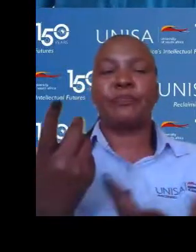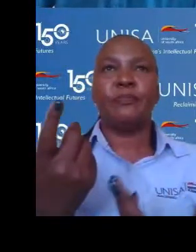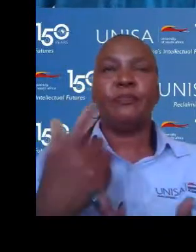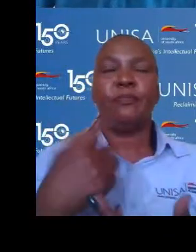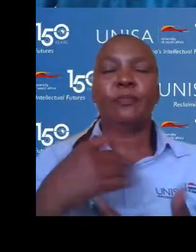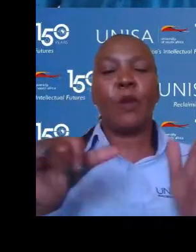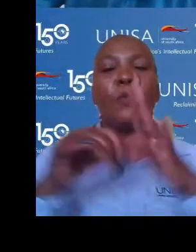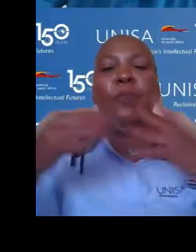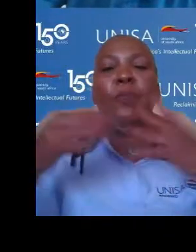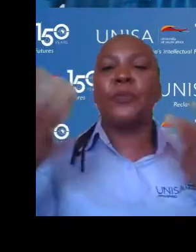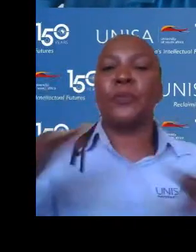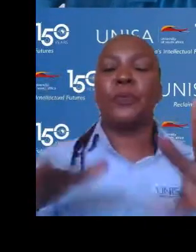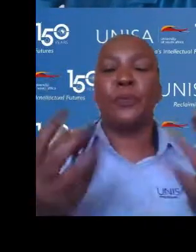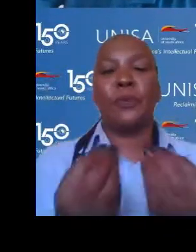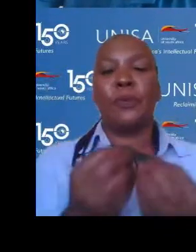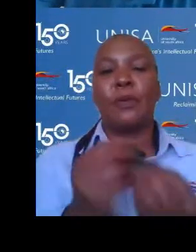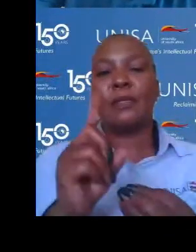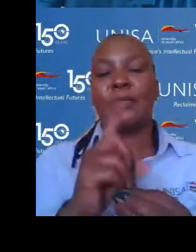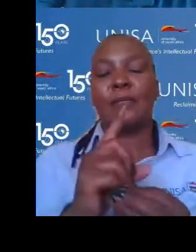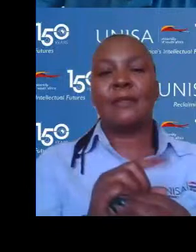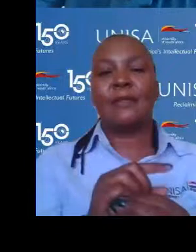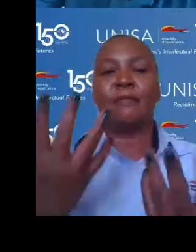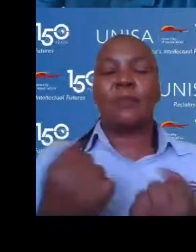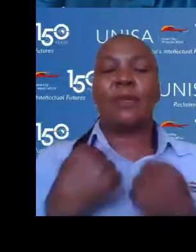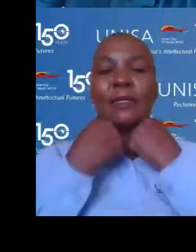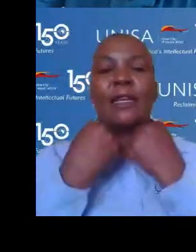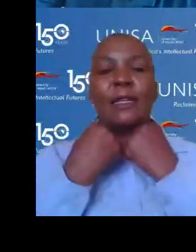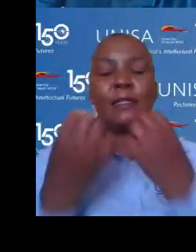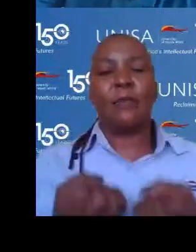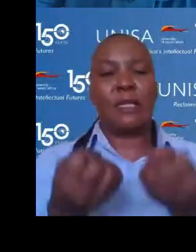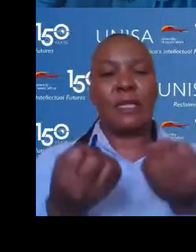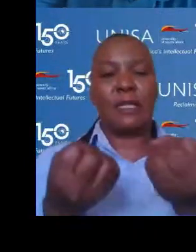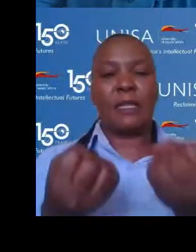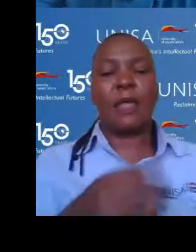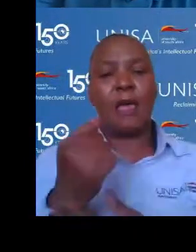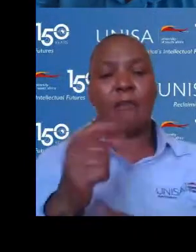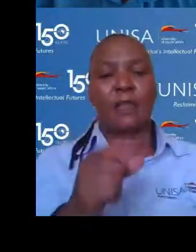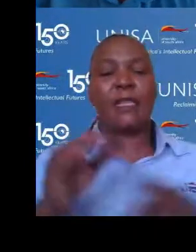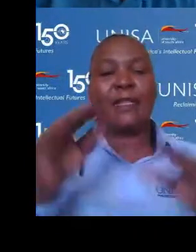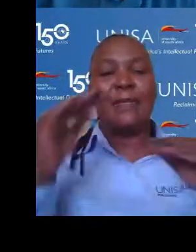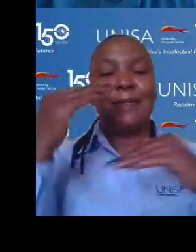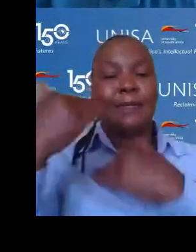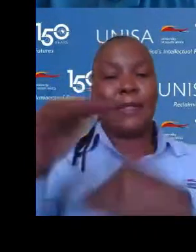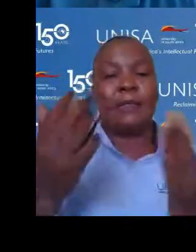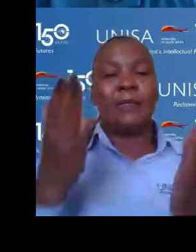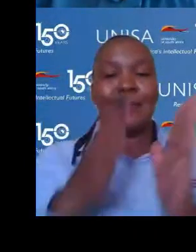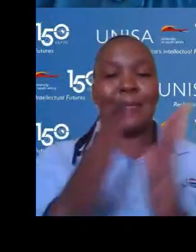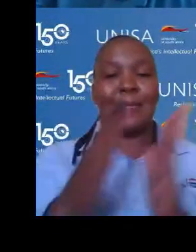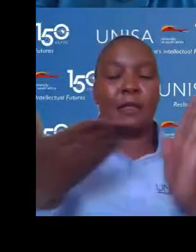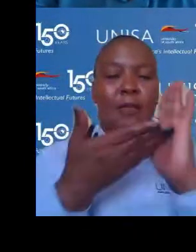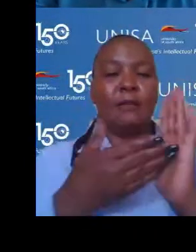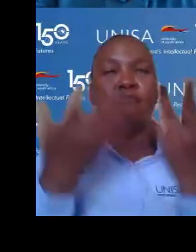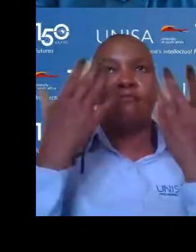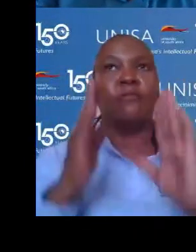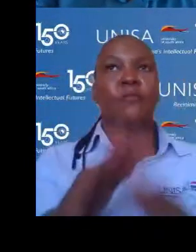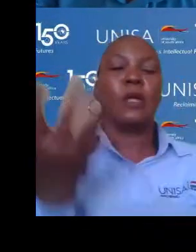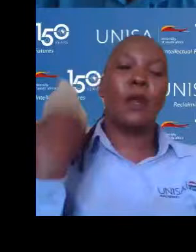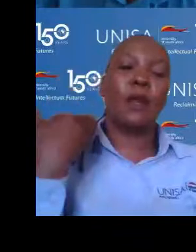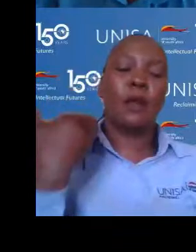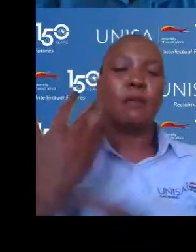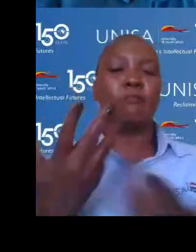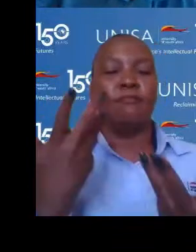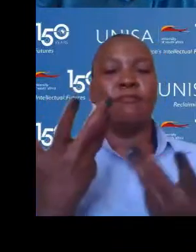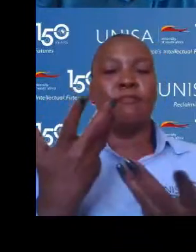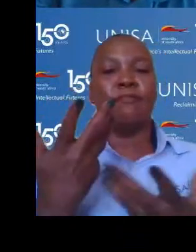important is assignment submission. And I have this slide here, and students previously